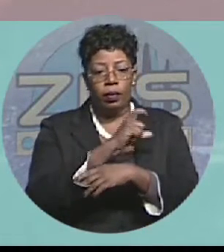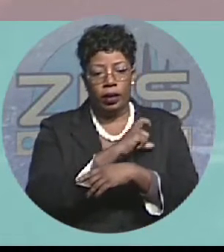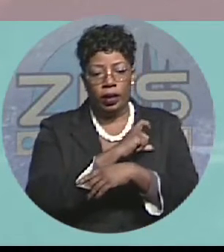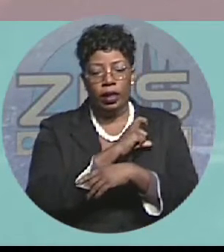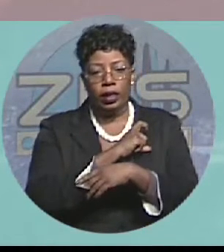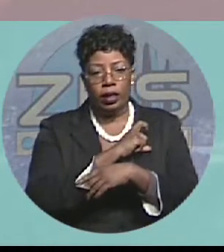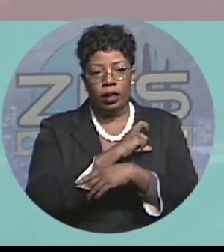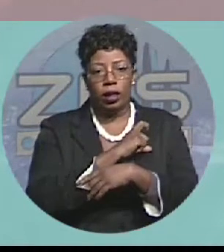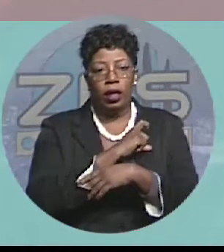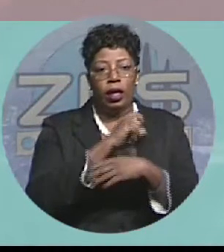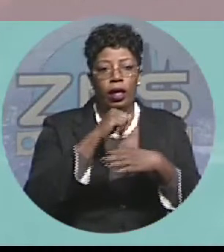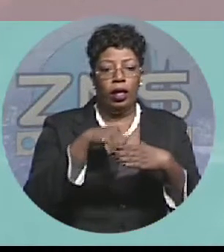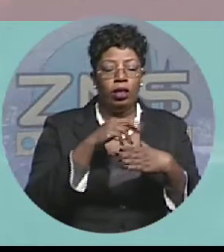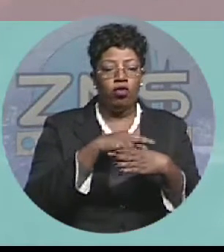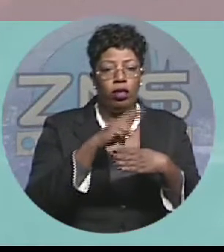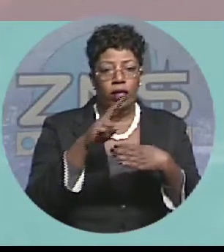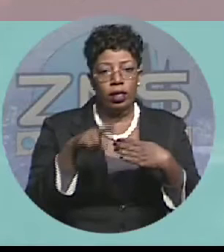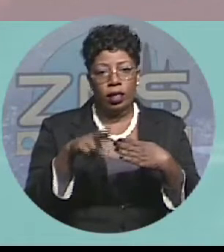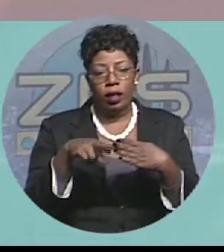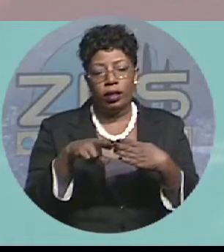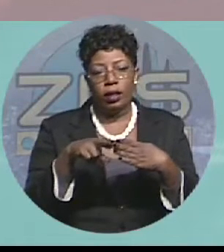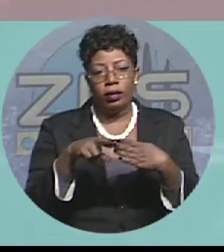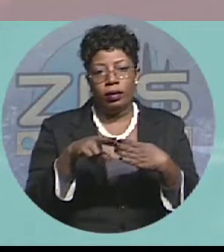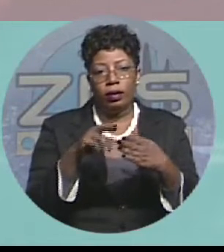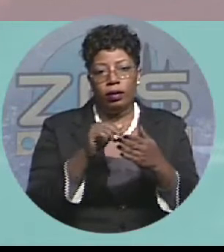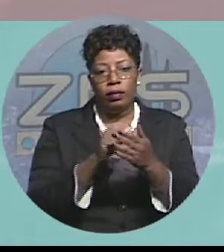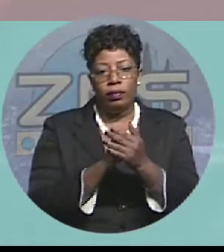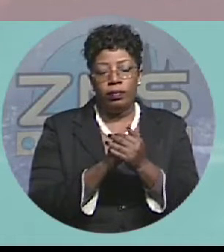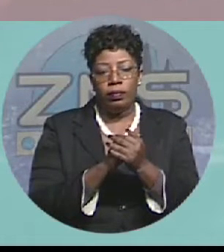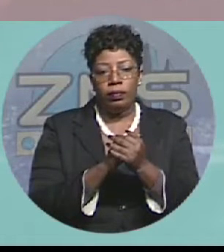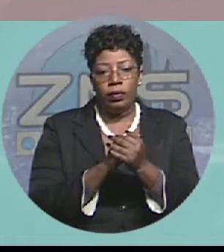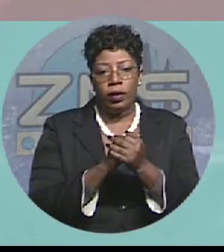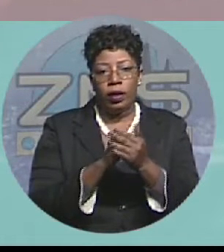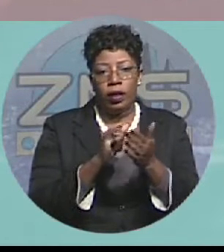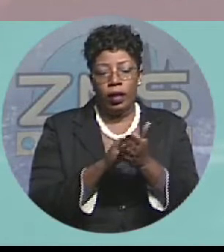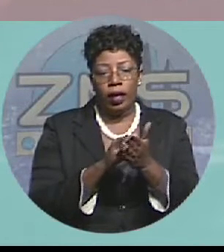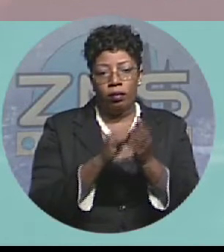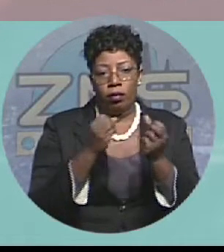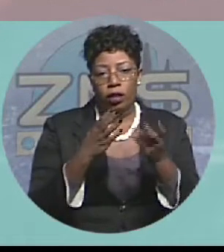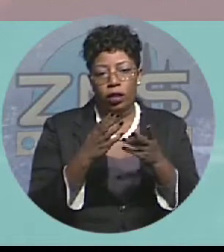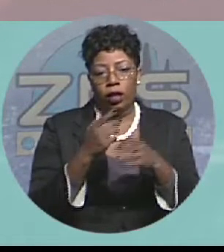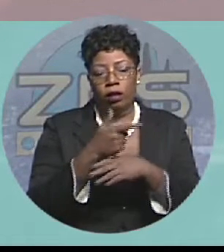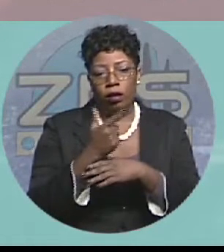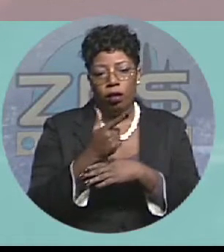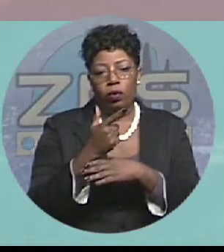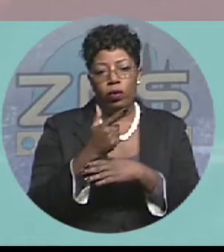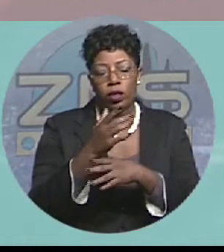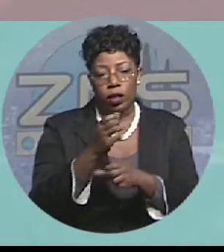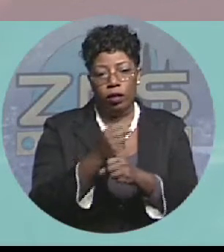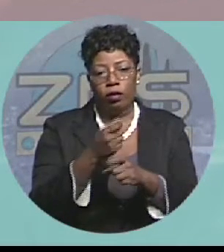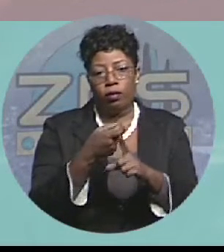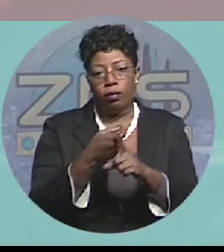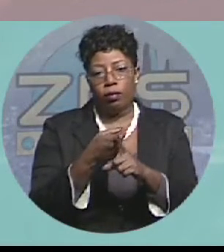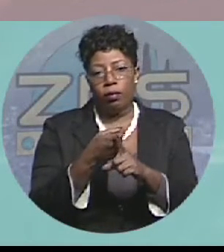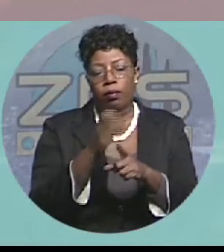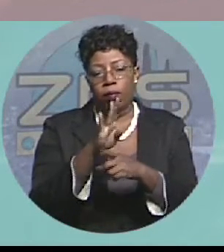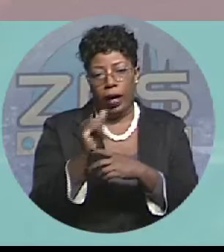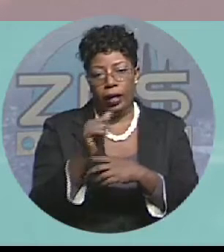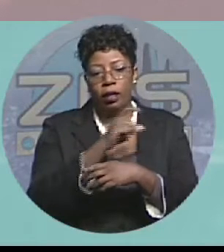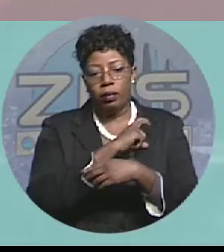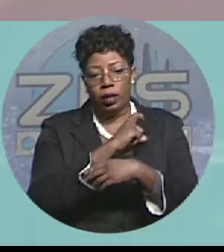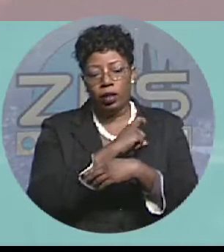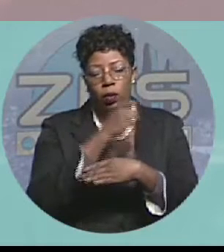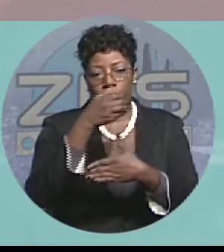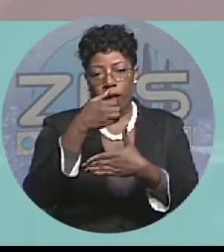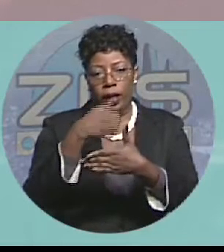would have resulted in additional firearms being confiscated by the police. They would have executed on the